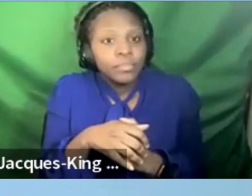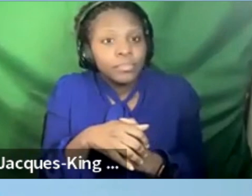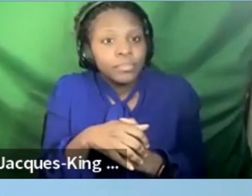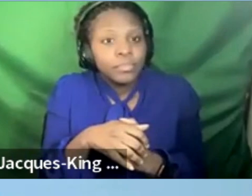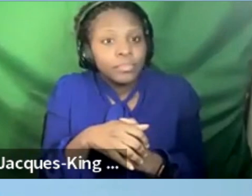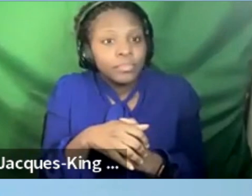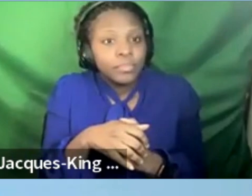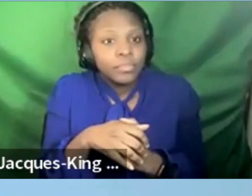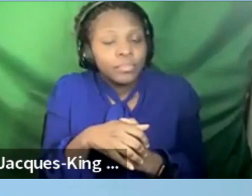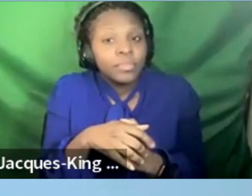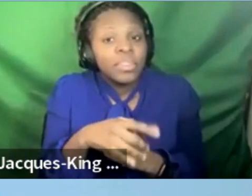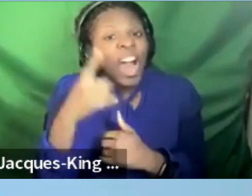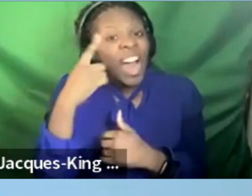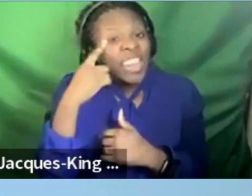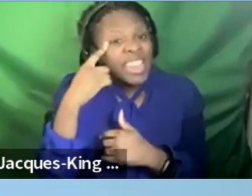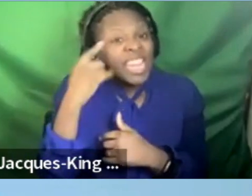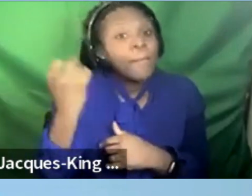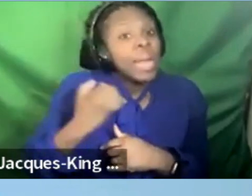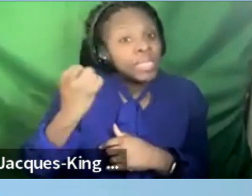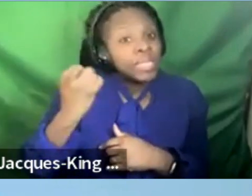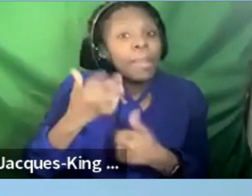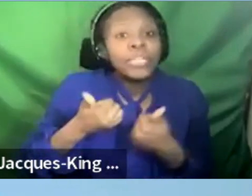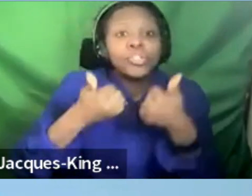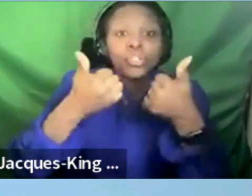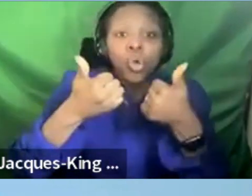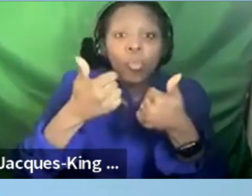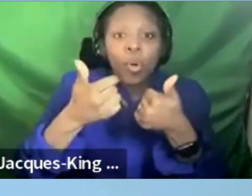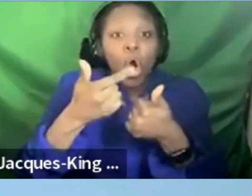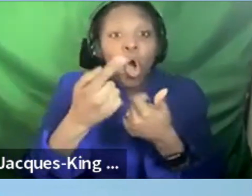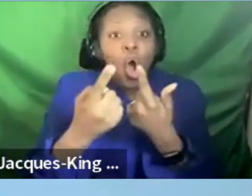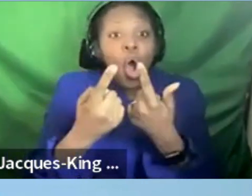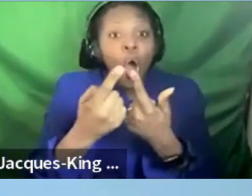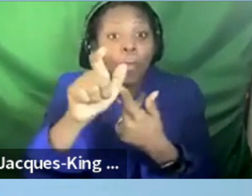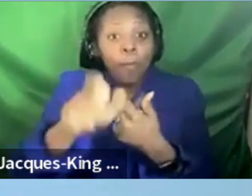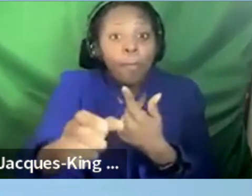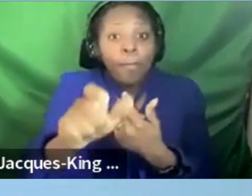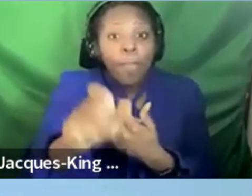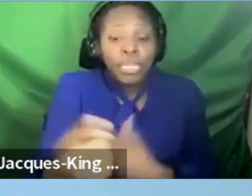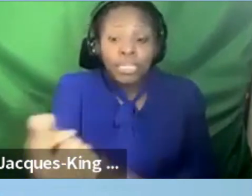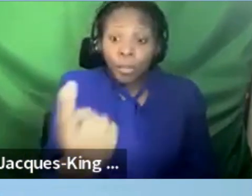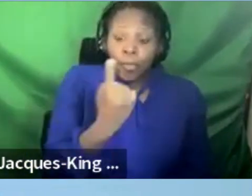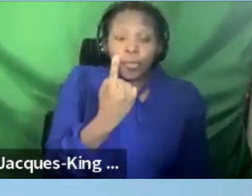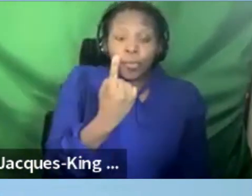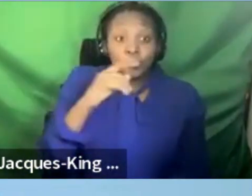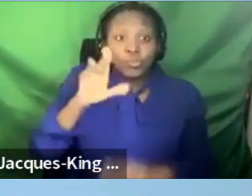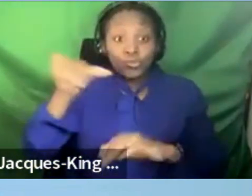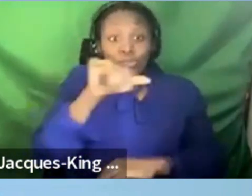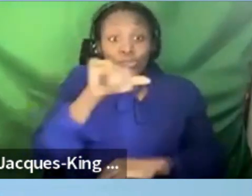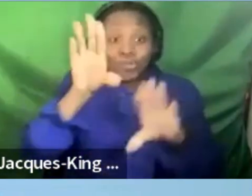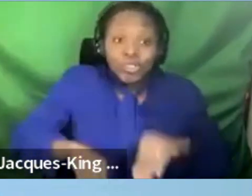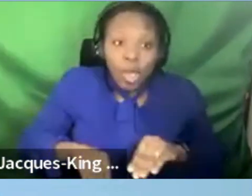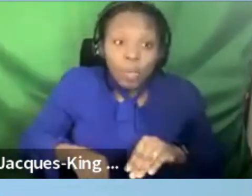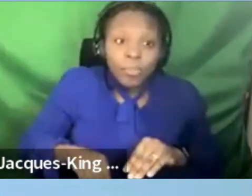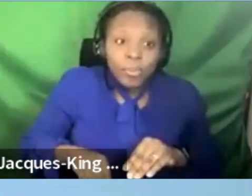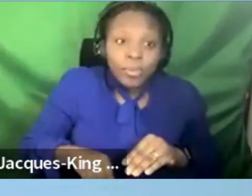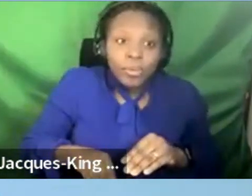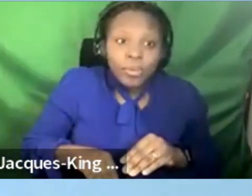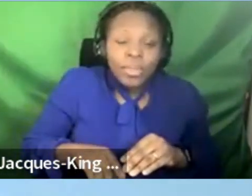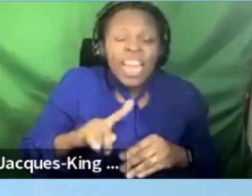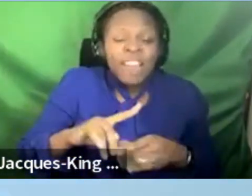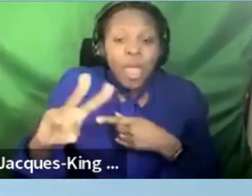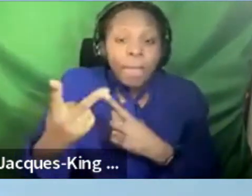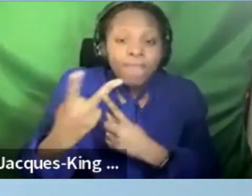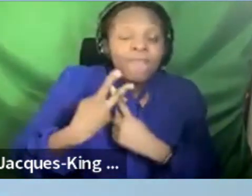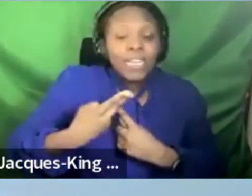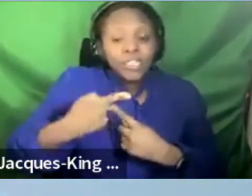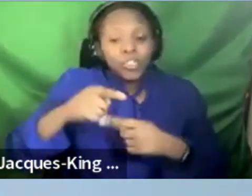good manners to stop when someone else comes in the room. So when you know, you've got your creative process, then you have to go, well, if I'm inviting